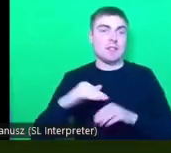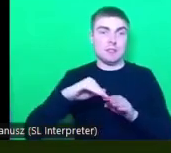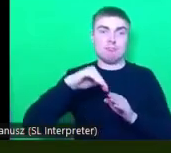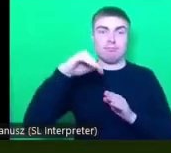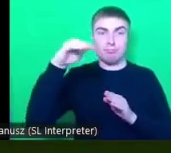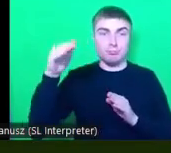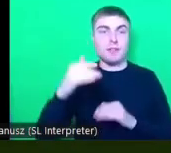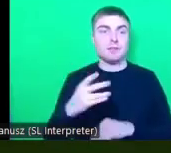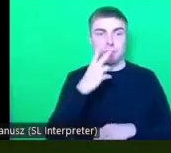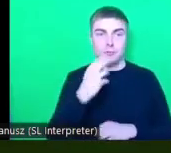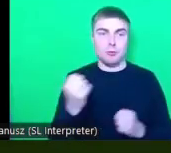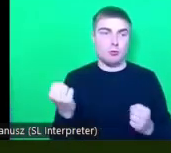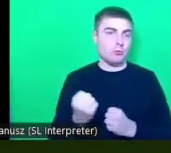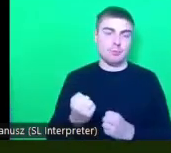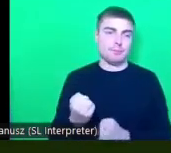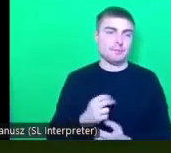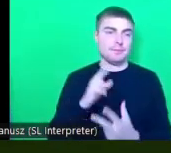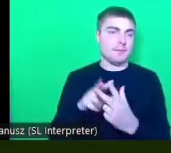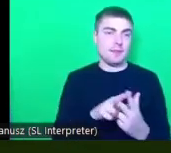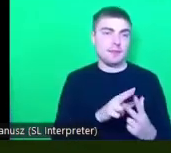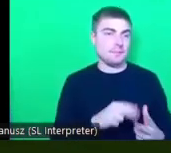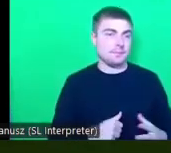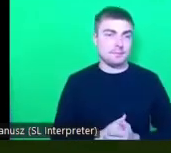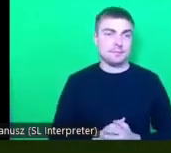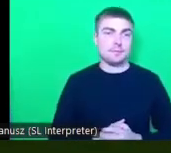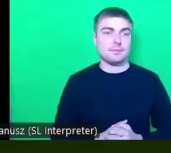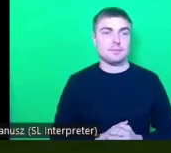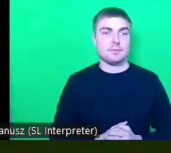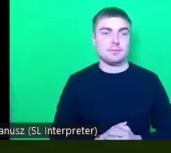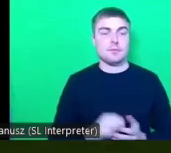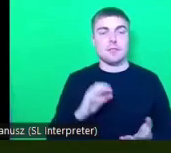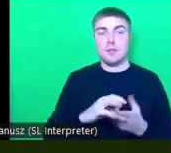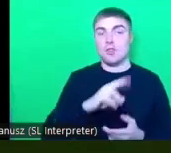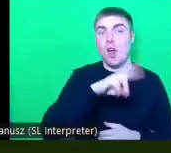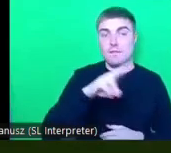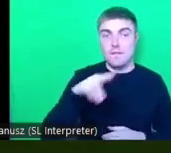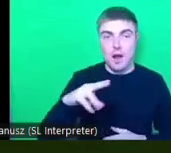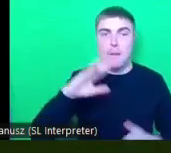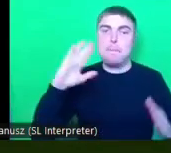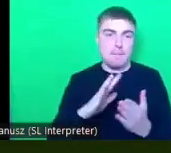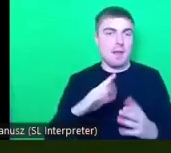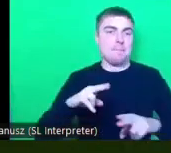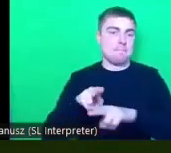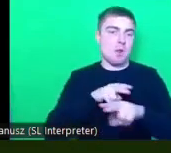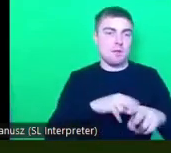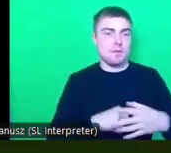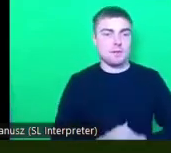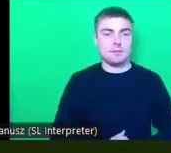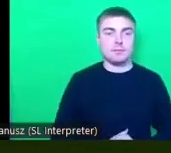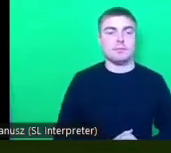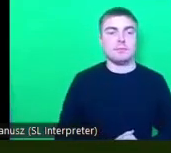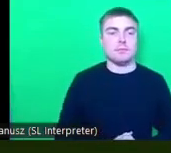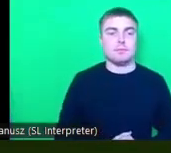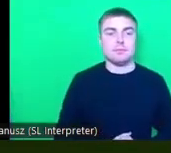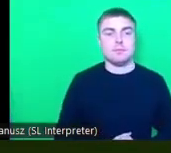harvest less moose to try to sort of increase the moose population instead. And one thing that also adds to this system is